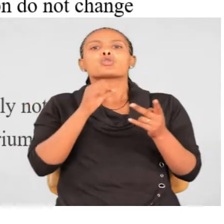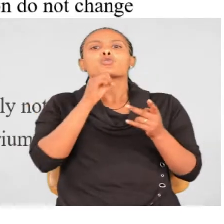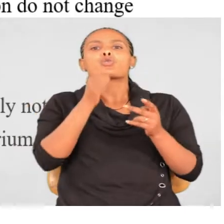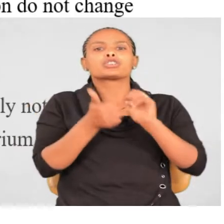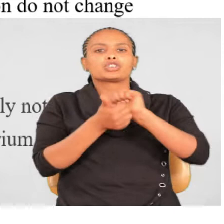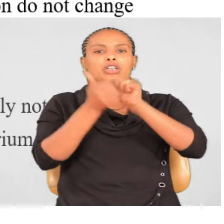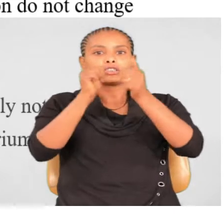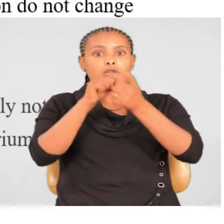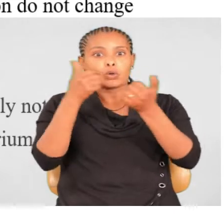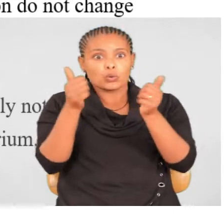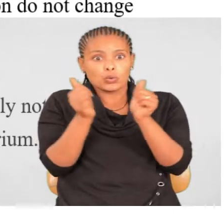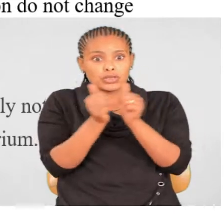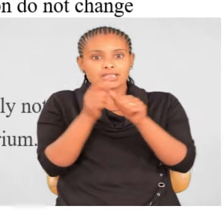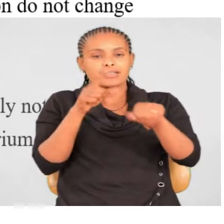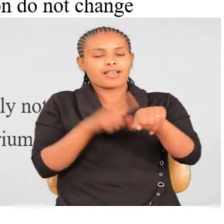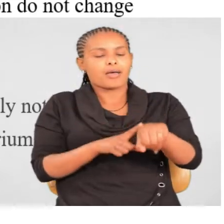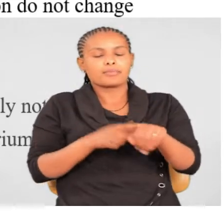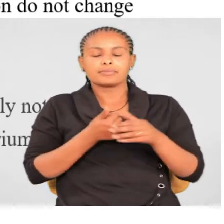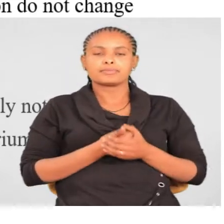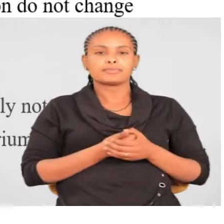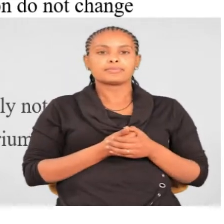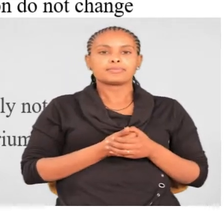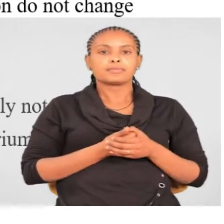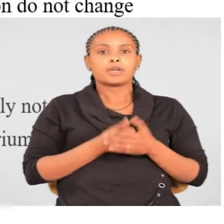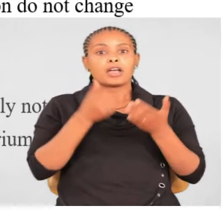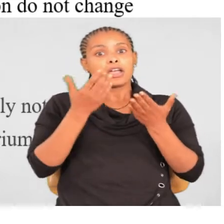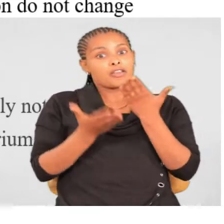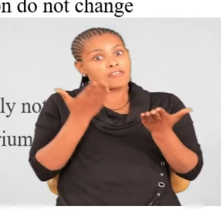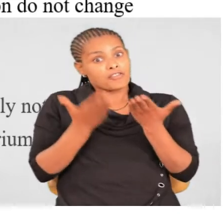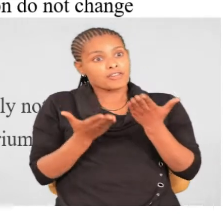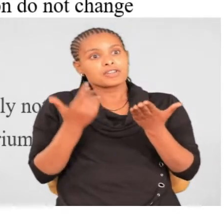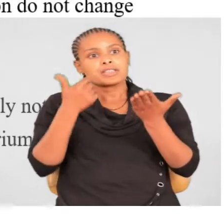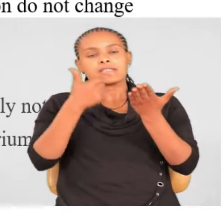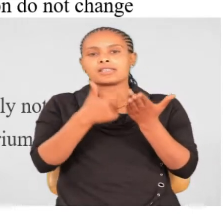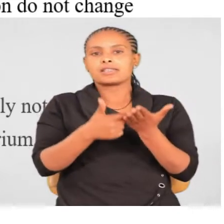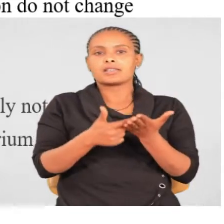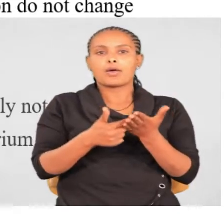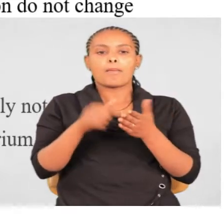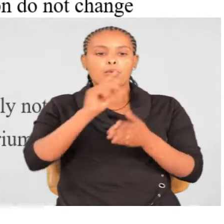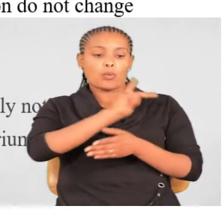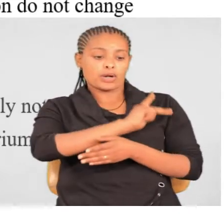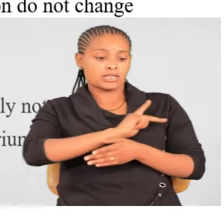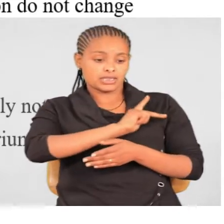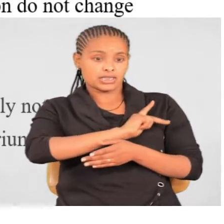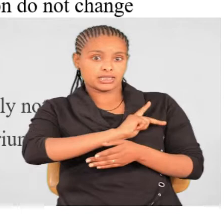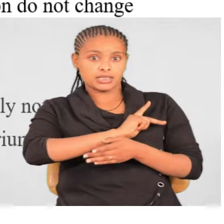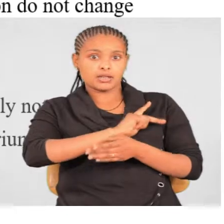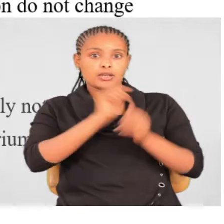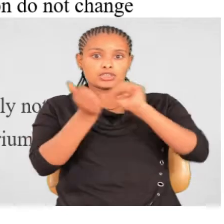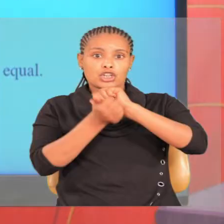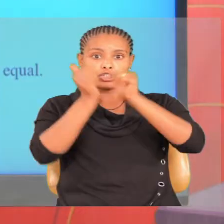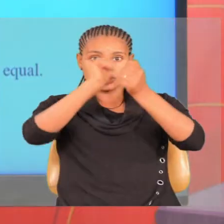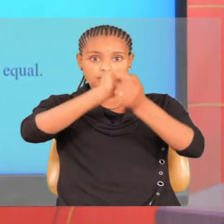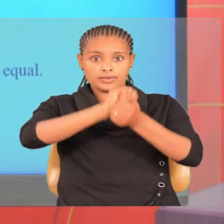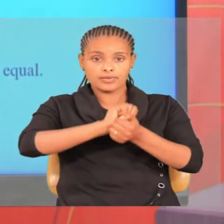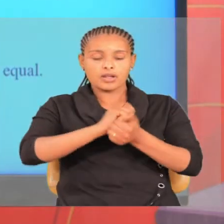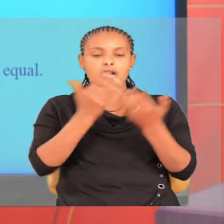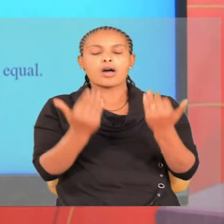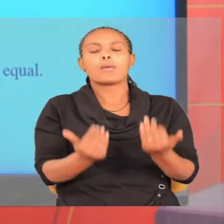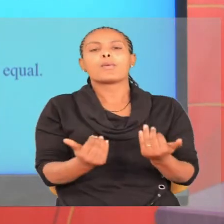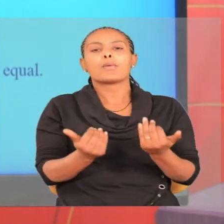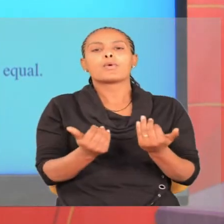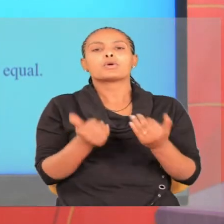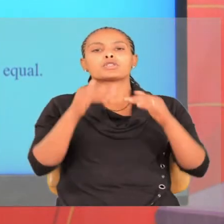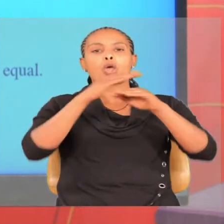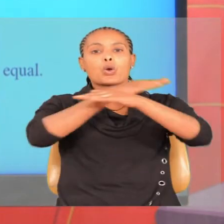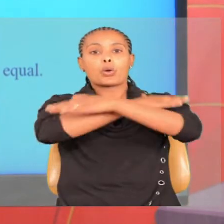change with time. If these properties changed, now